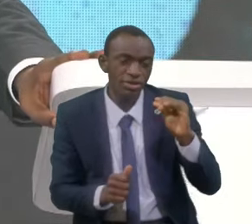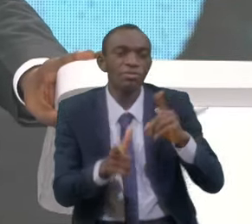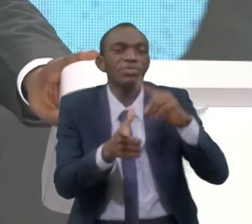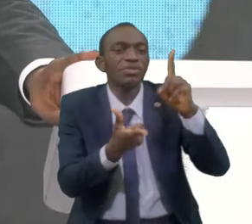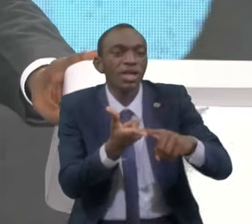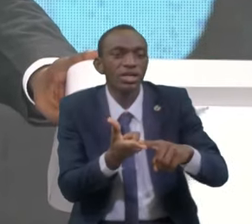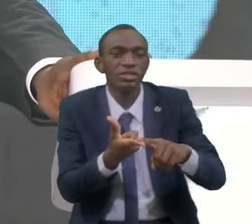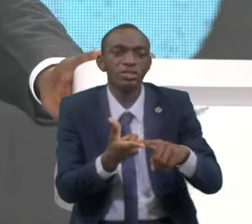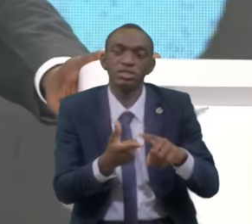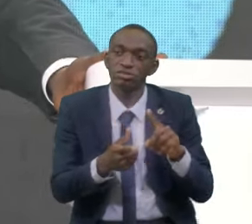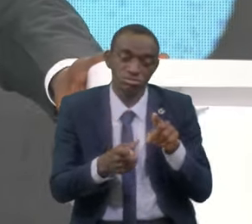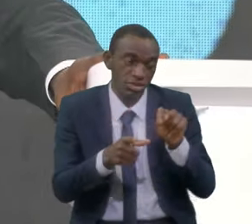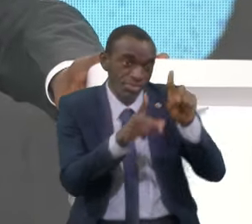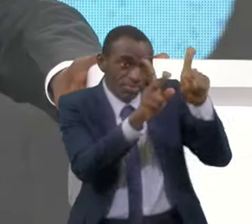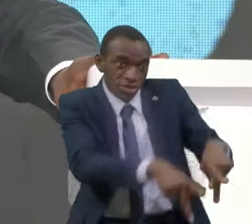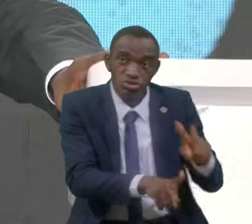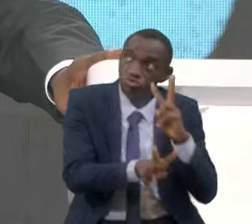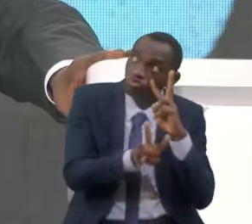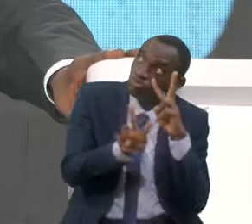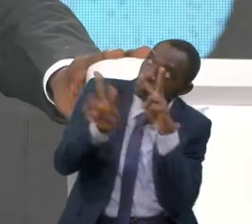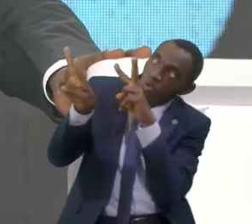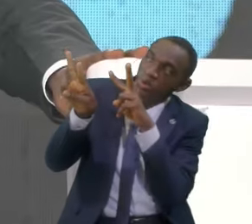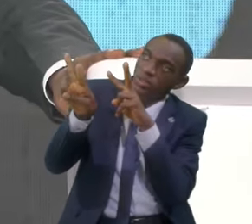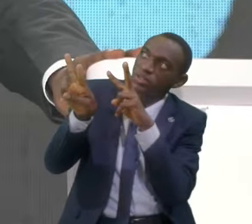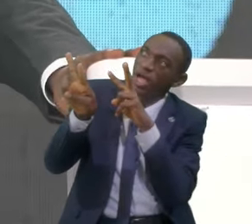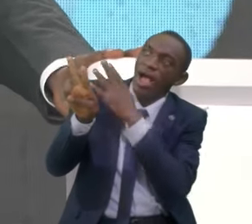beheld, and